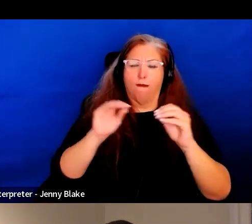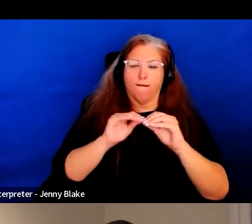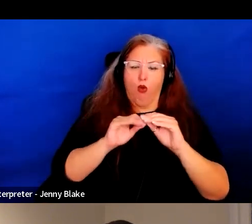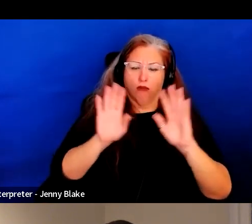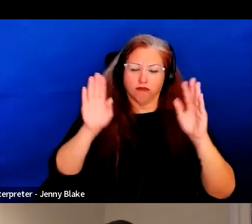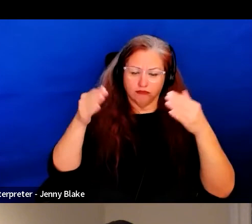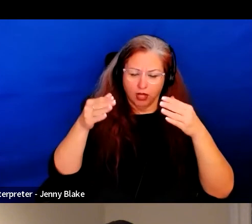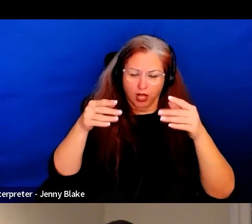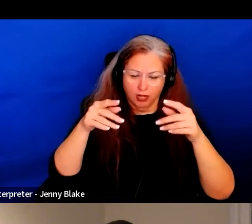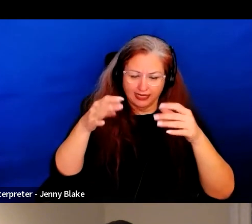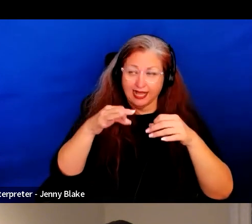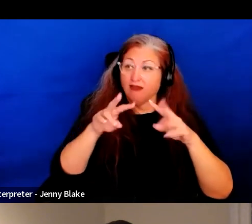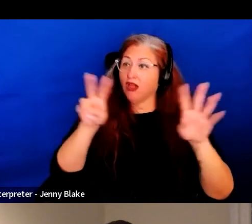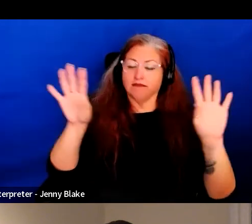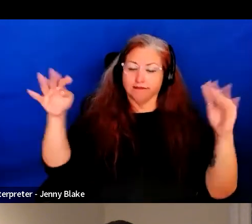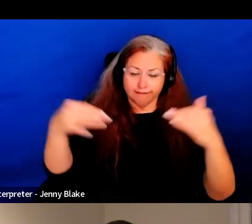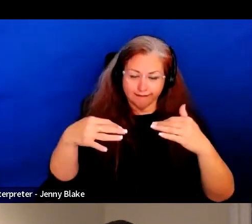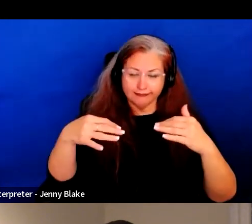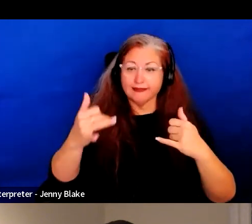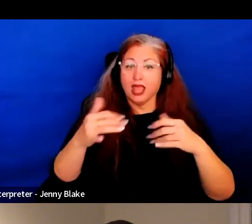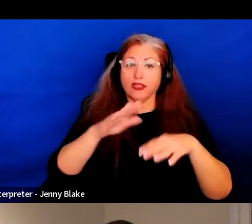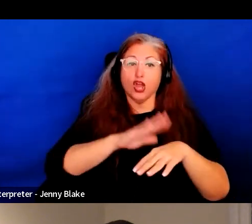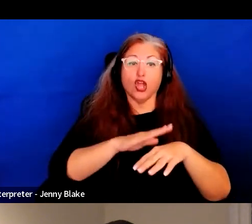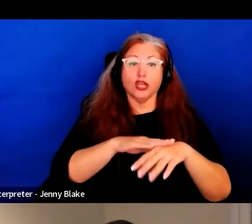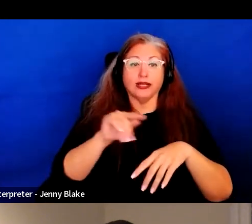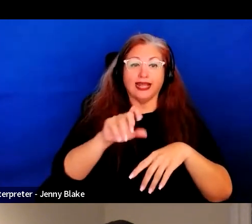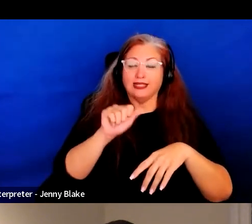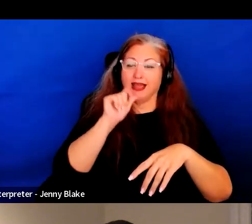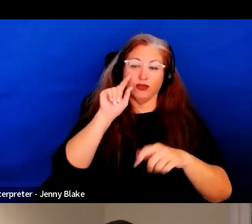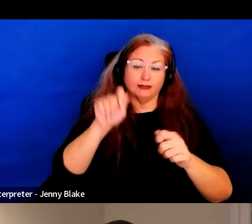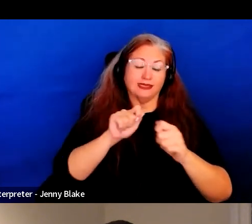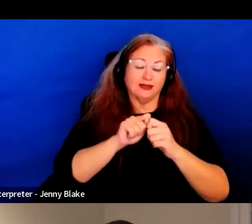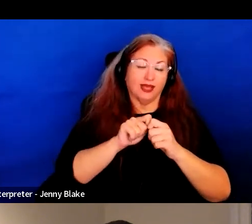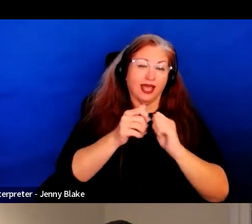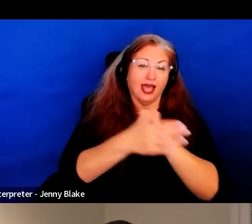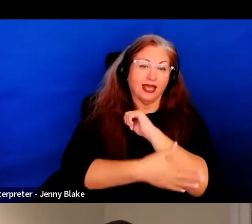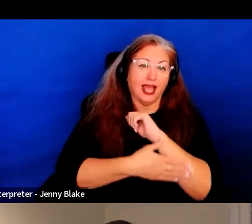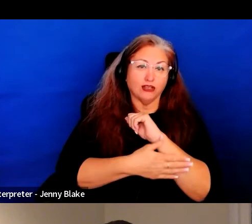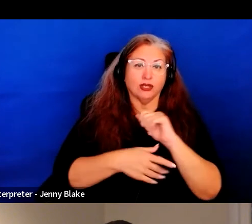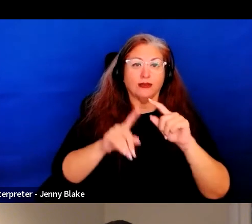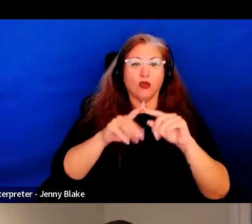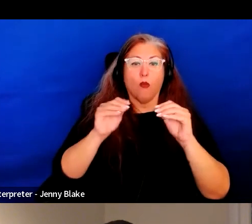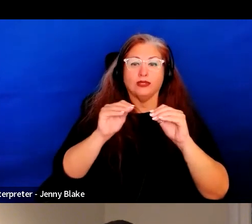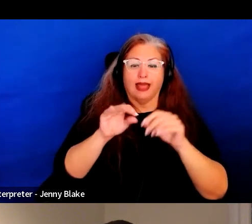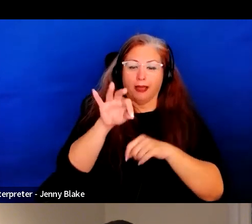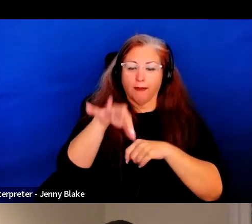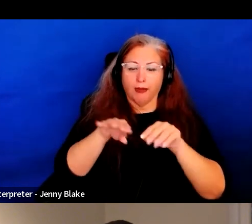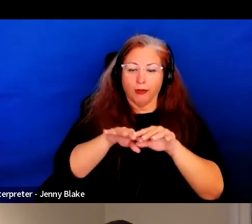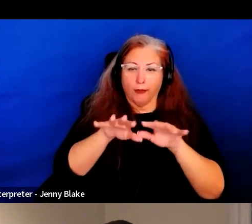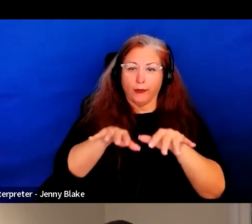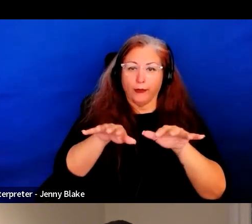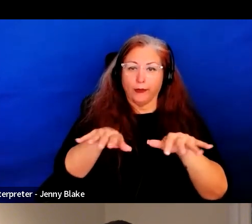I think, you know, the cautionary tales aren't for specific countries, but it's kind of this ripple effect that's going. So this is why I